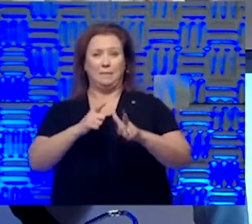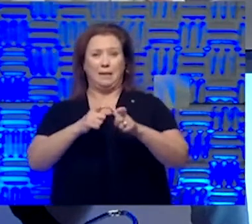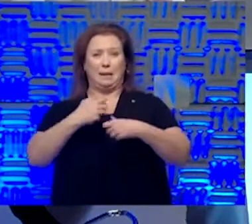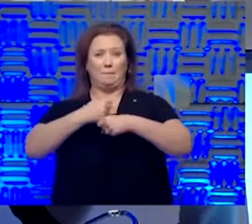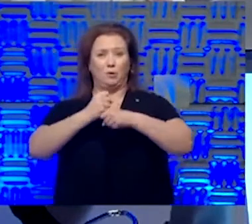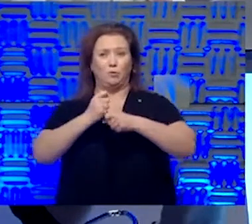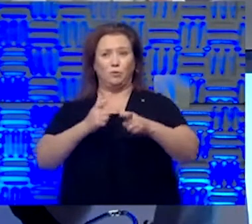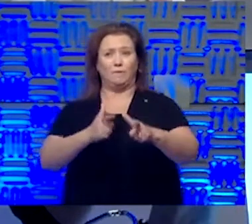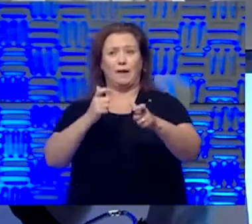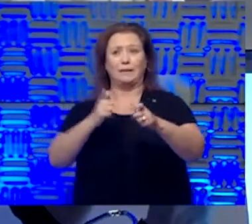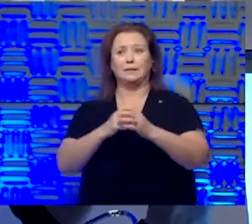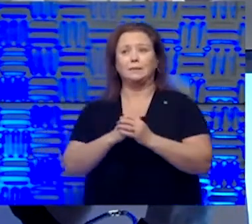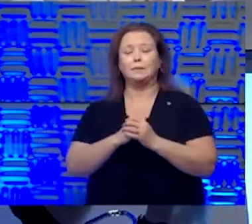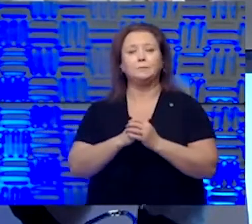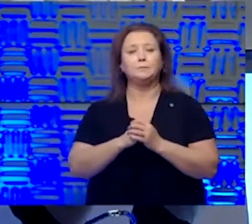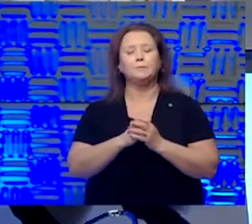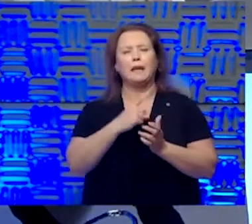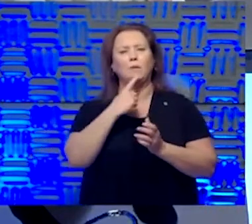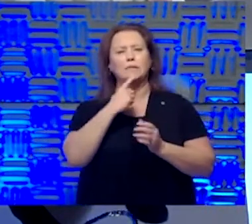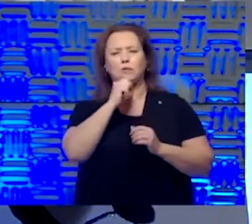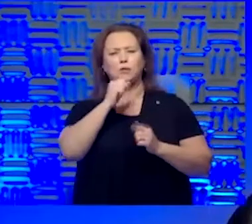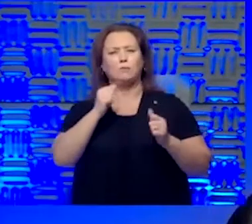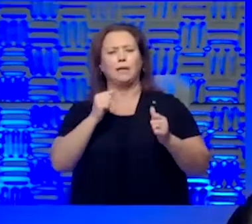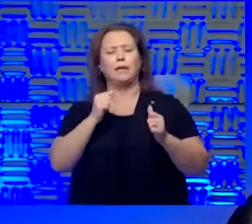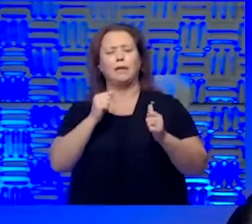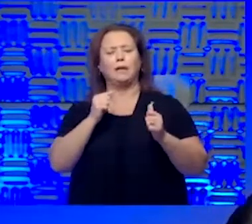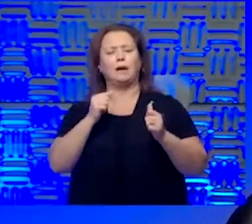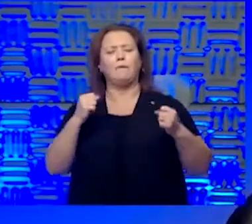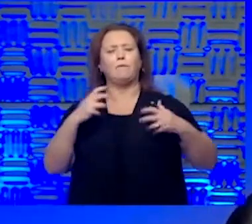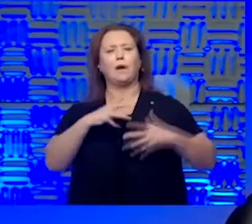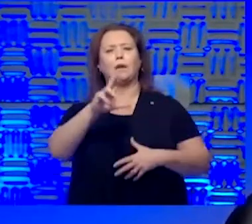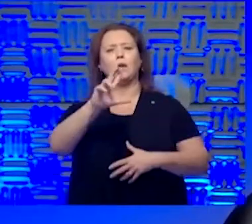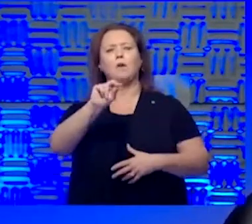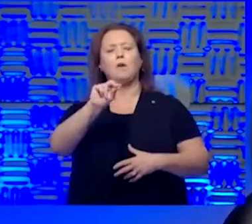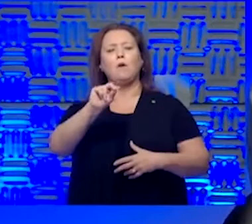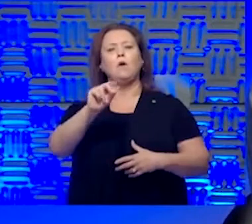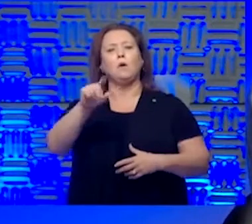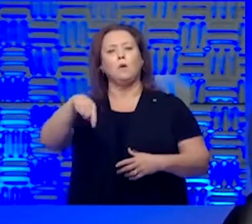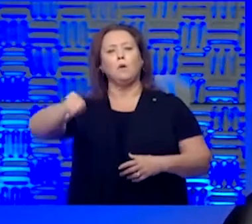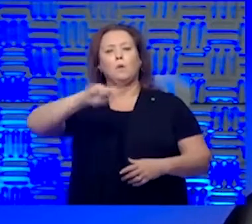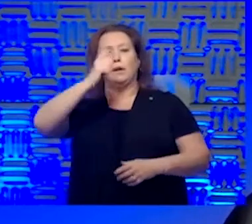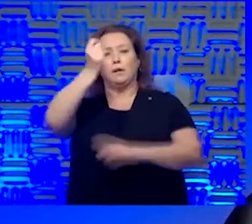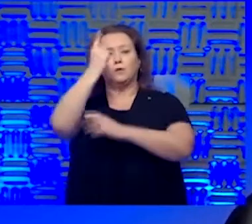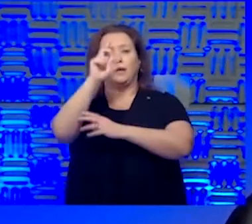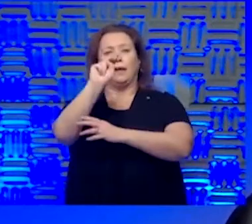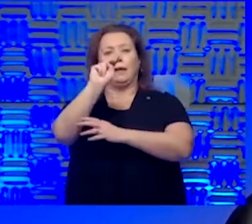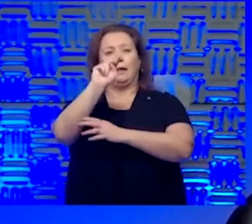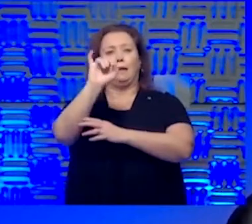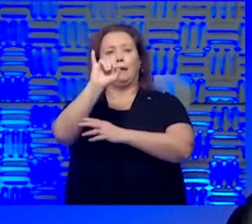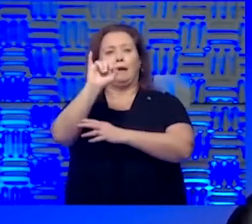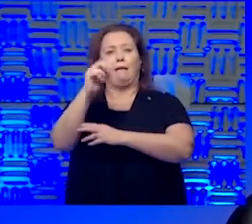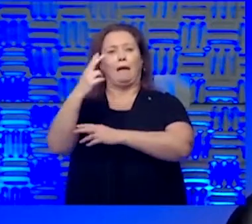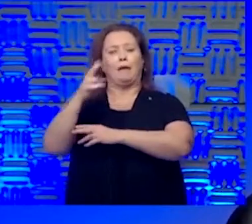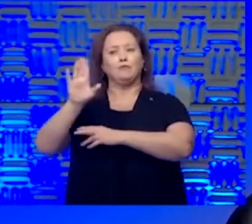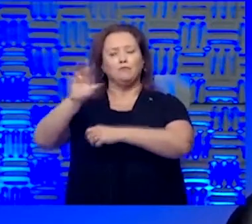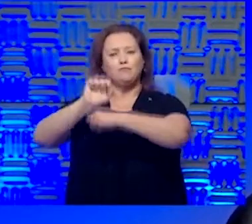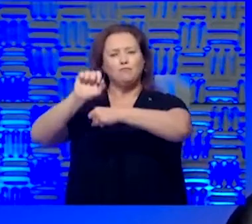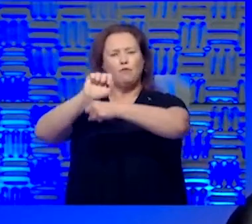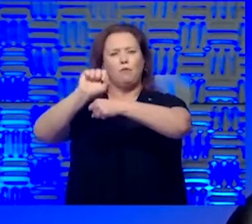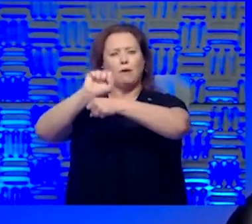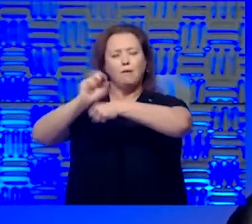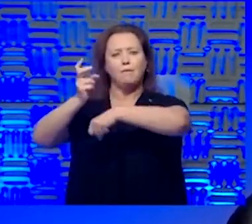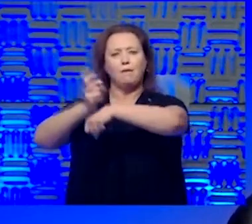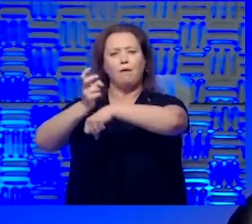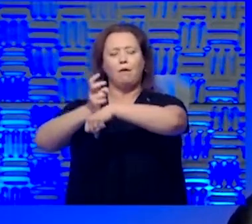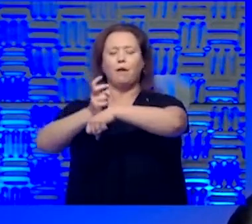Dana? Yeah, I wouldn't say we should be afraid. I think we should be cautious. We understand that the NIH is doing their due diligence.